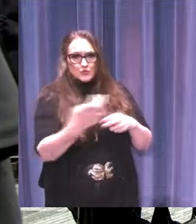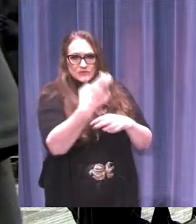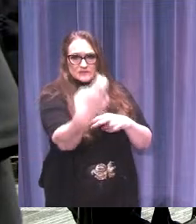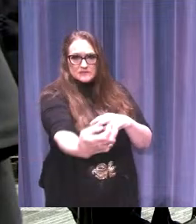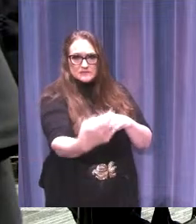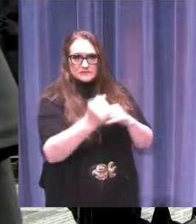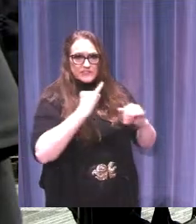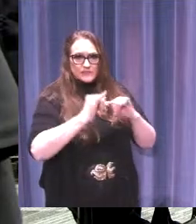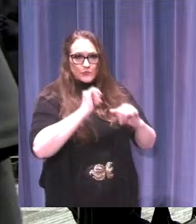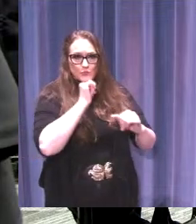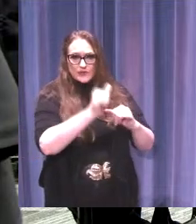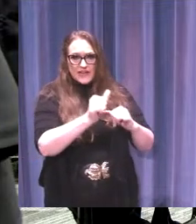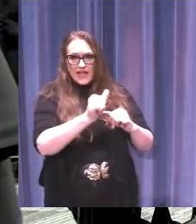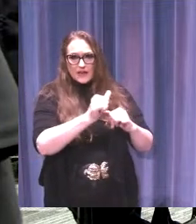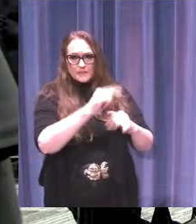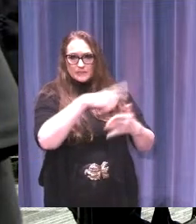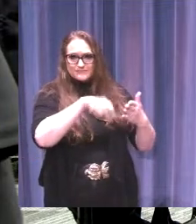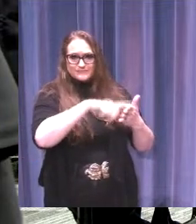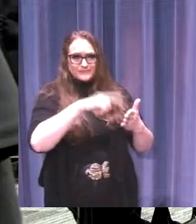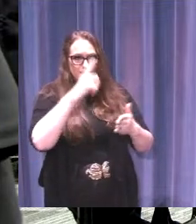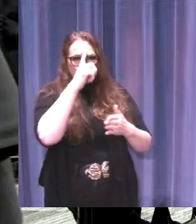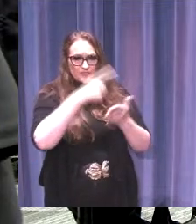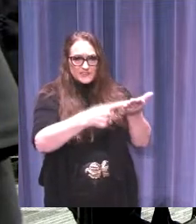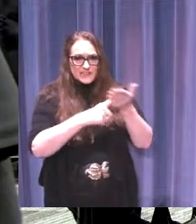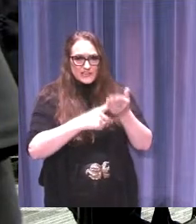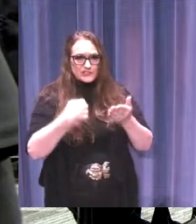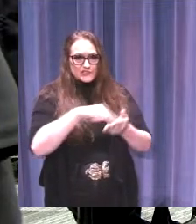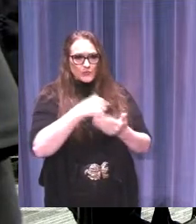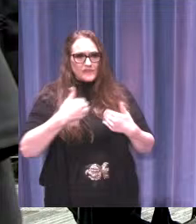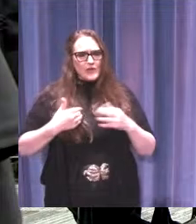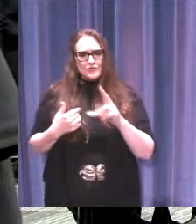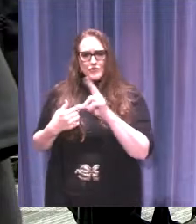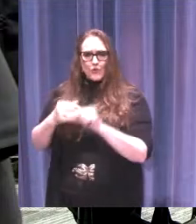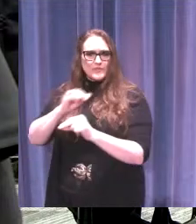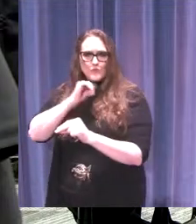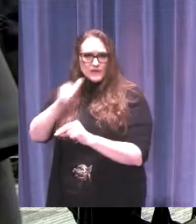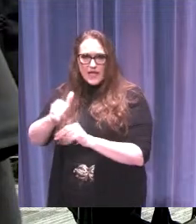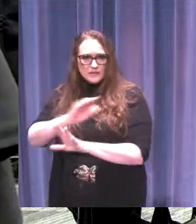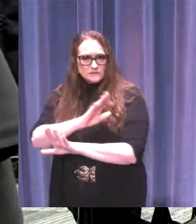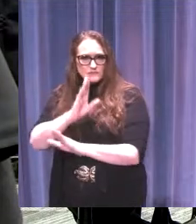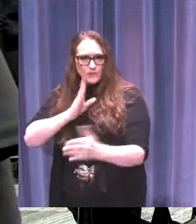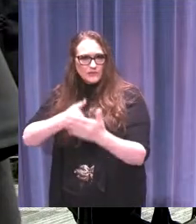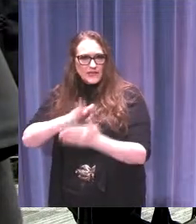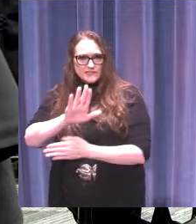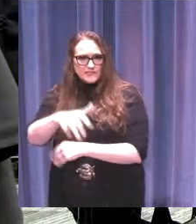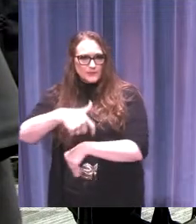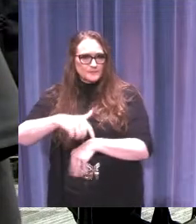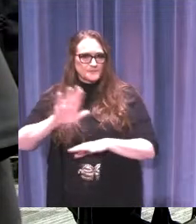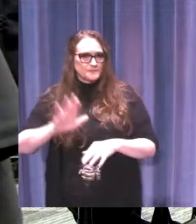be penalized for the discussions that we've had prior No, to they that. will not Thank be you. penalized. Mr. Chair?